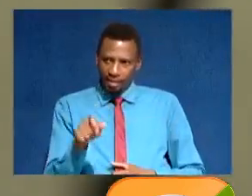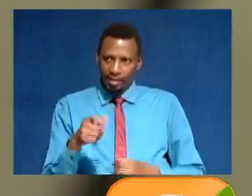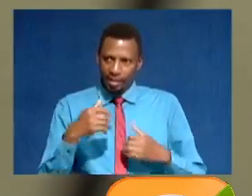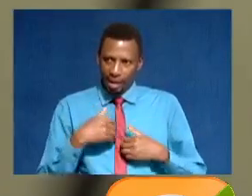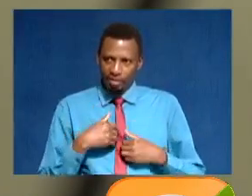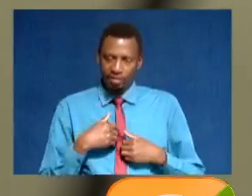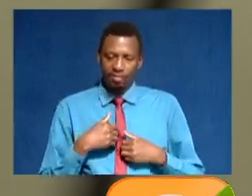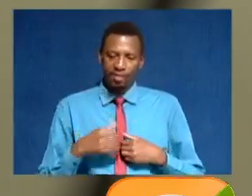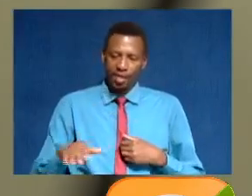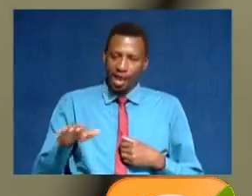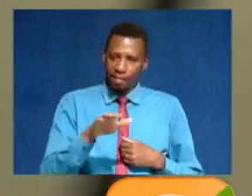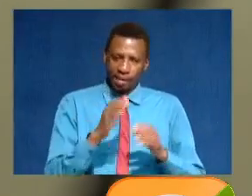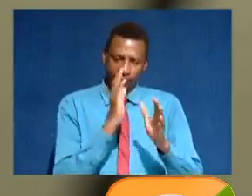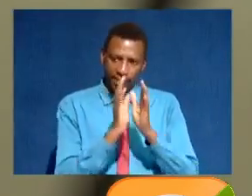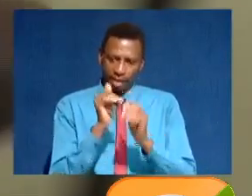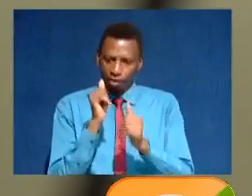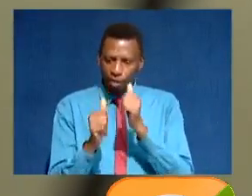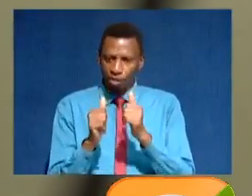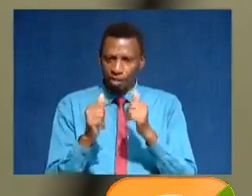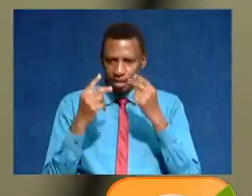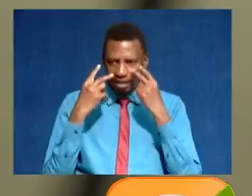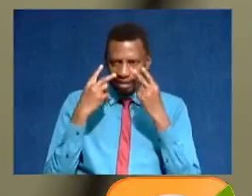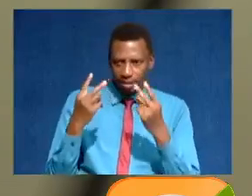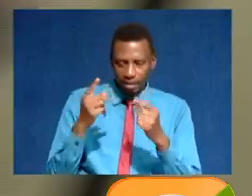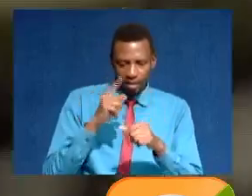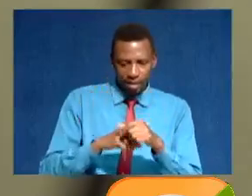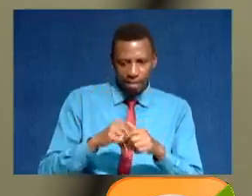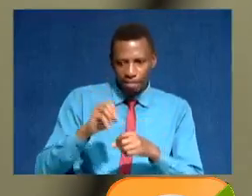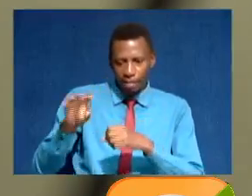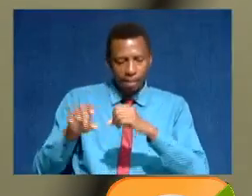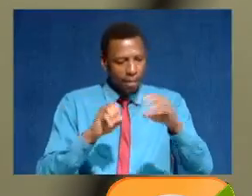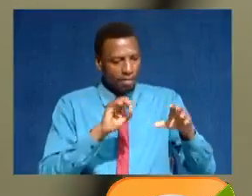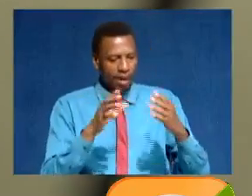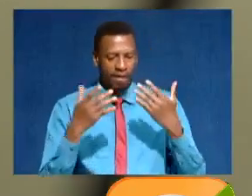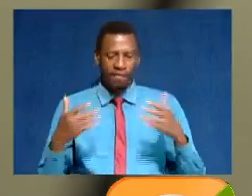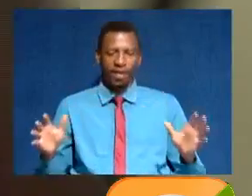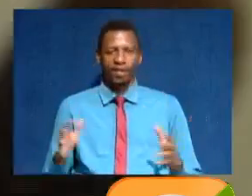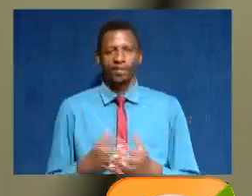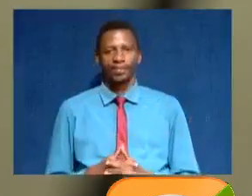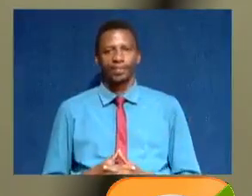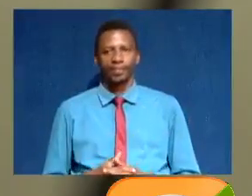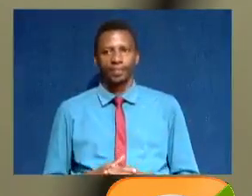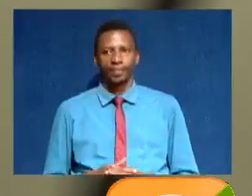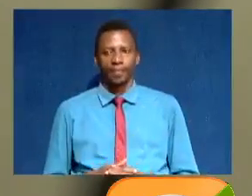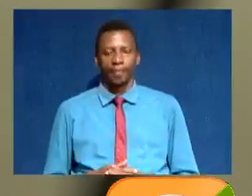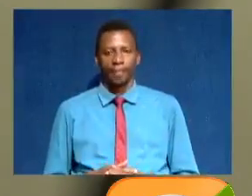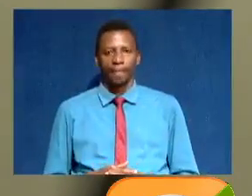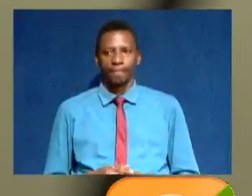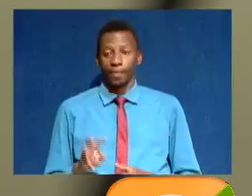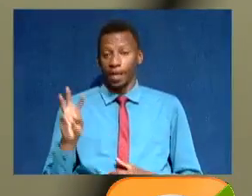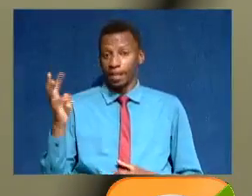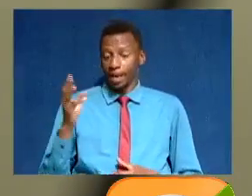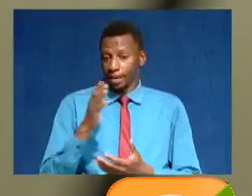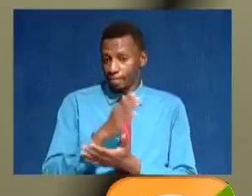shelf with assigned codes that are checked out upon distribution. to see what you. The third